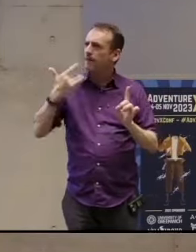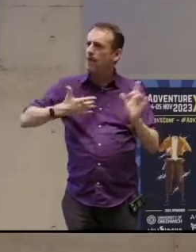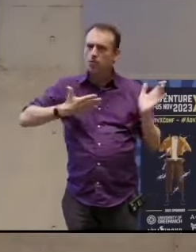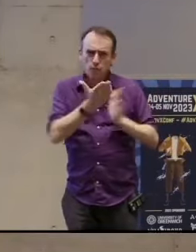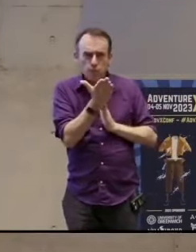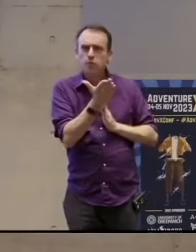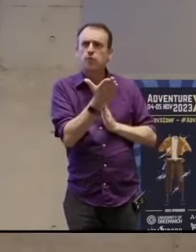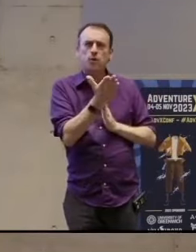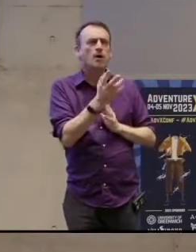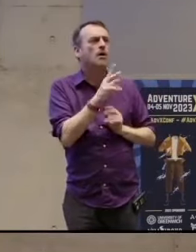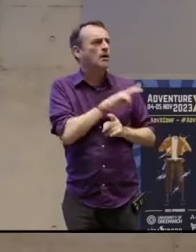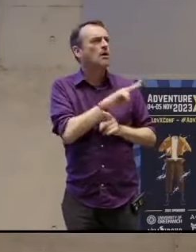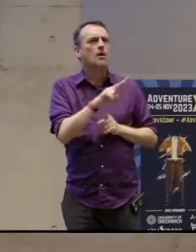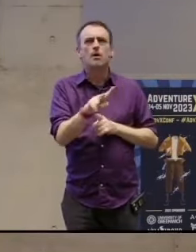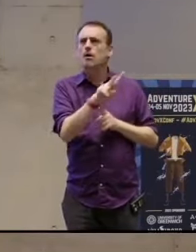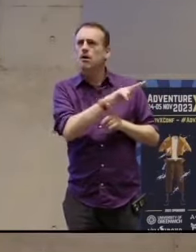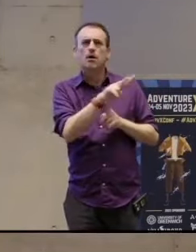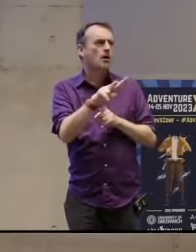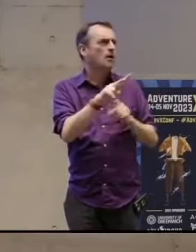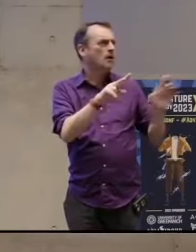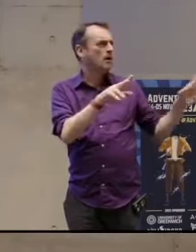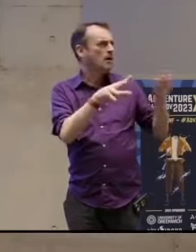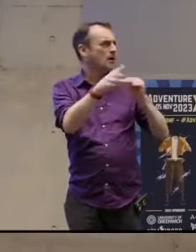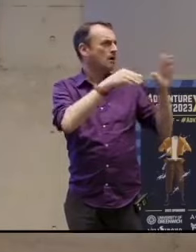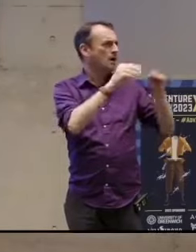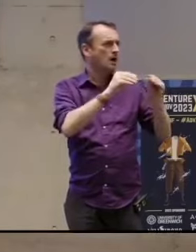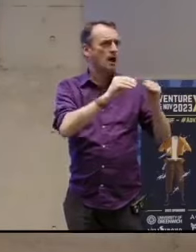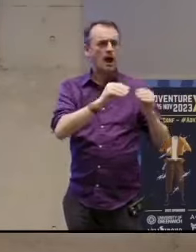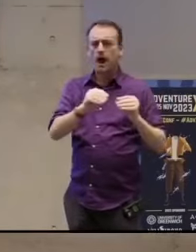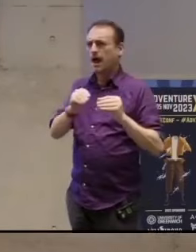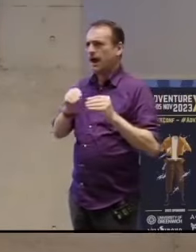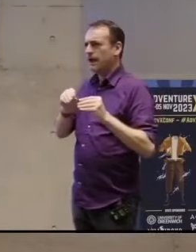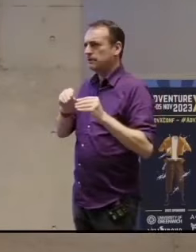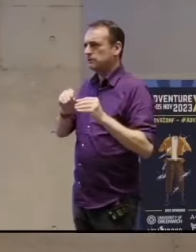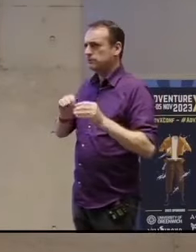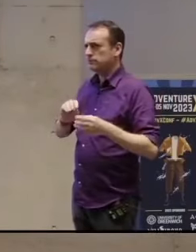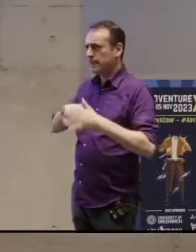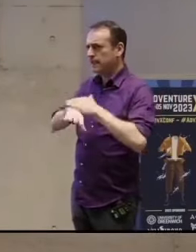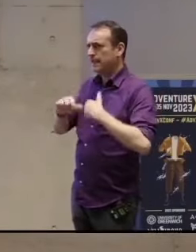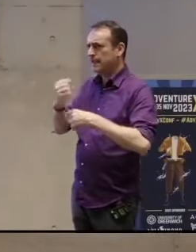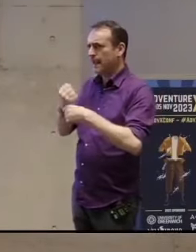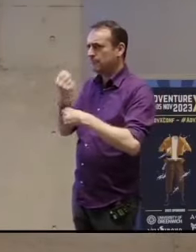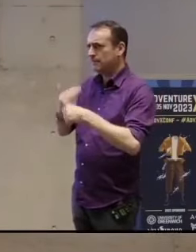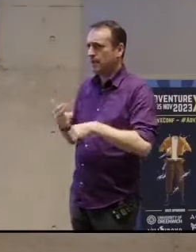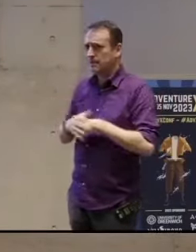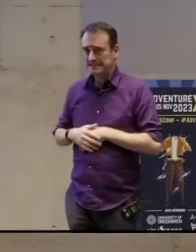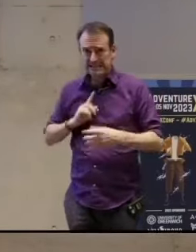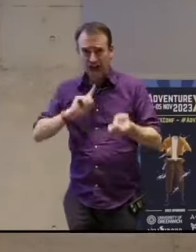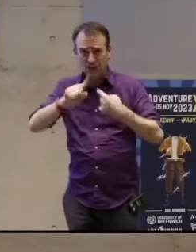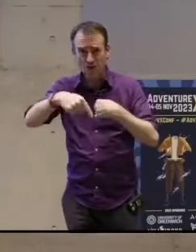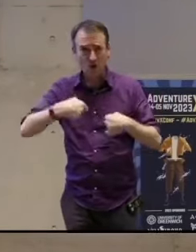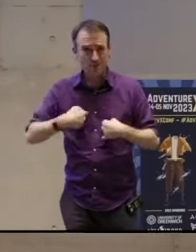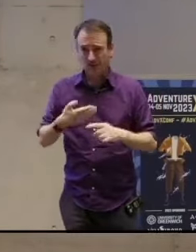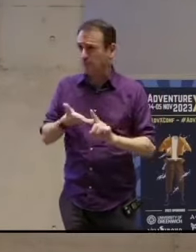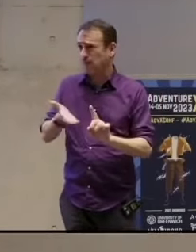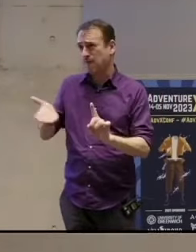can inform your game design. Does that answer your question? I don't know. I think I just rambled.